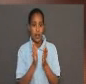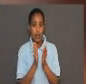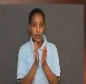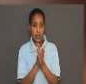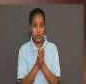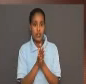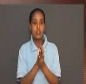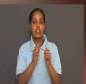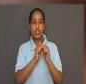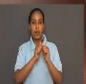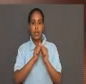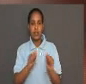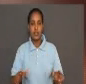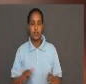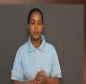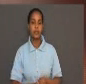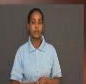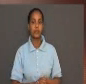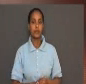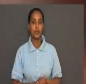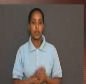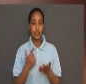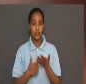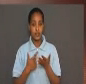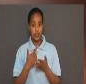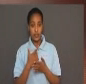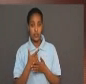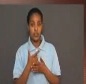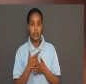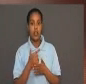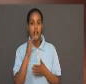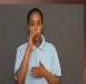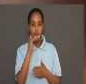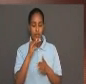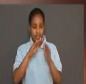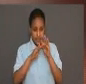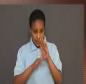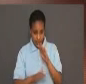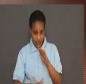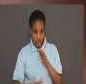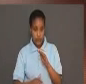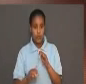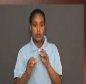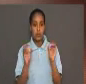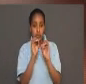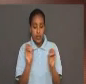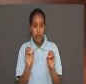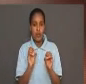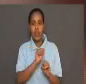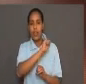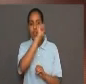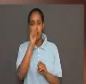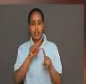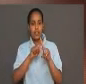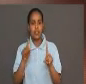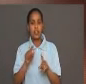and disappear. The viscosity level decreases without any